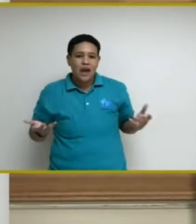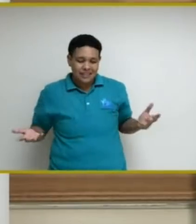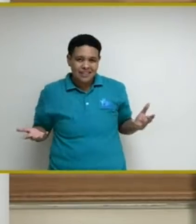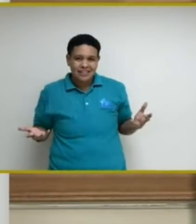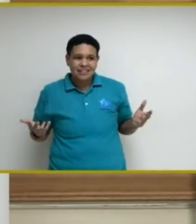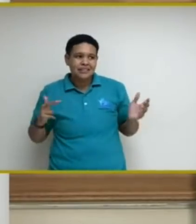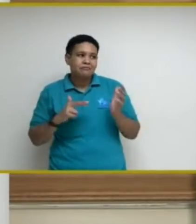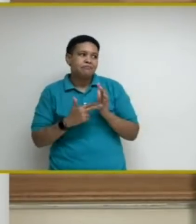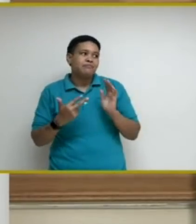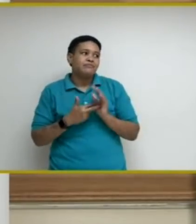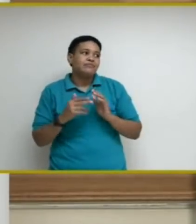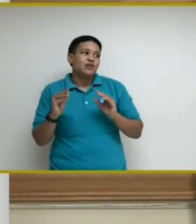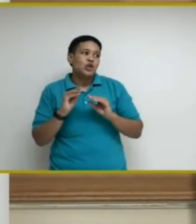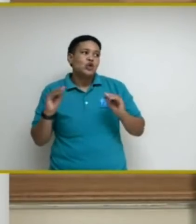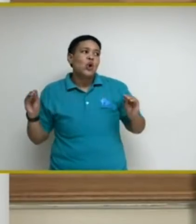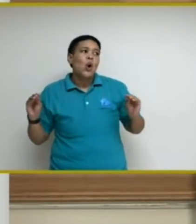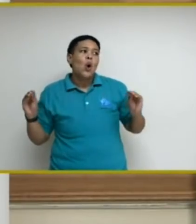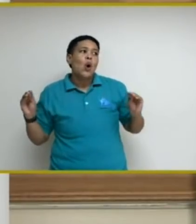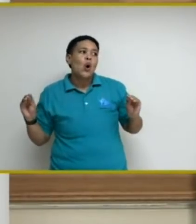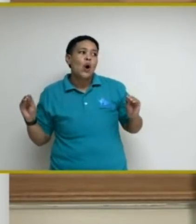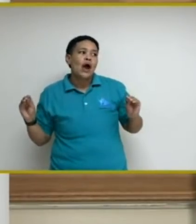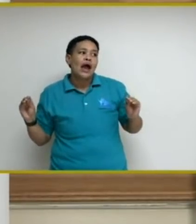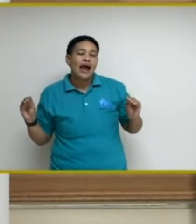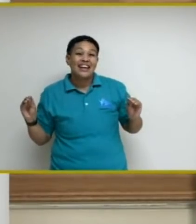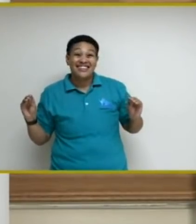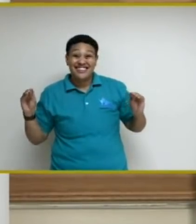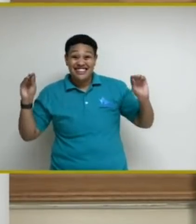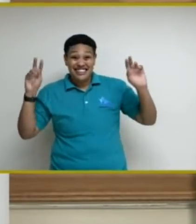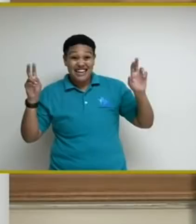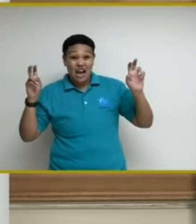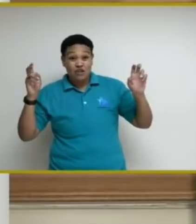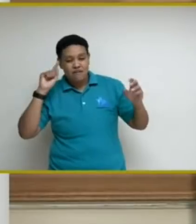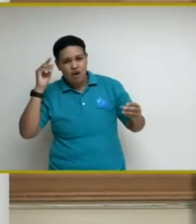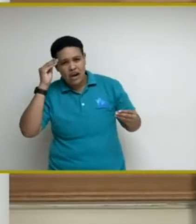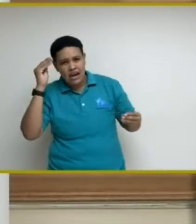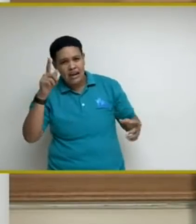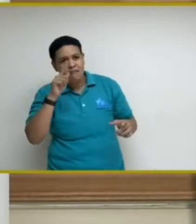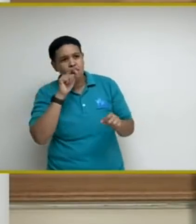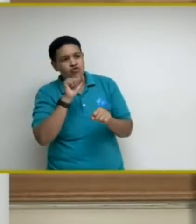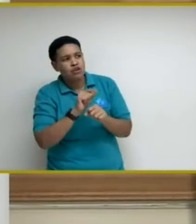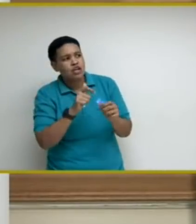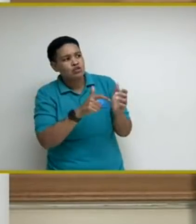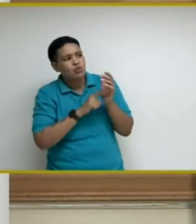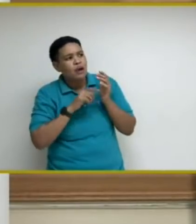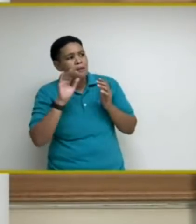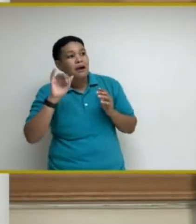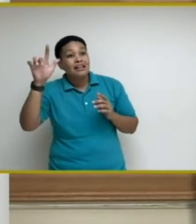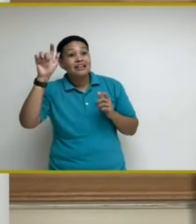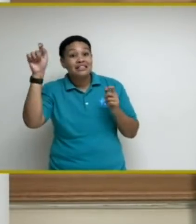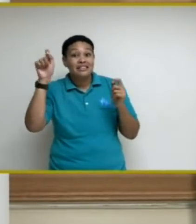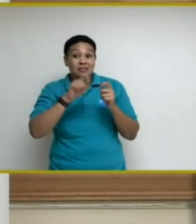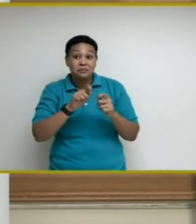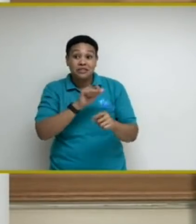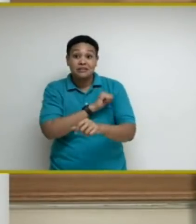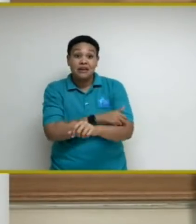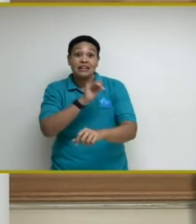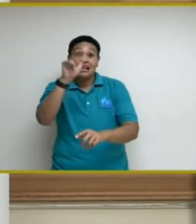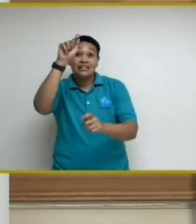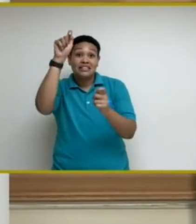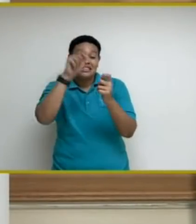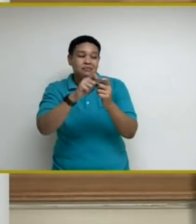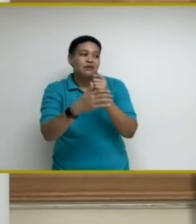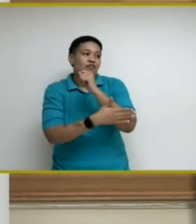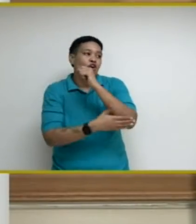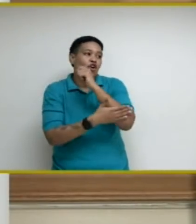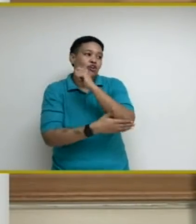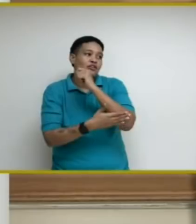meaning that there is no category for information that is required by that particular authority, that particular country,